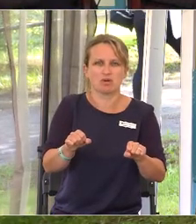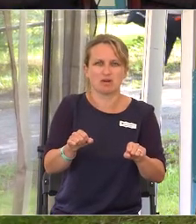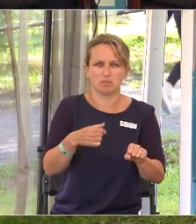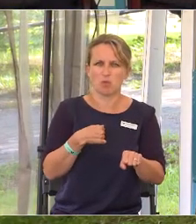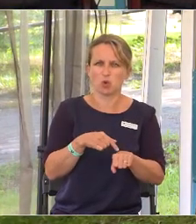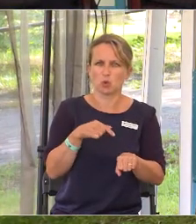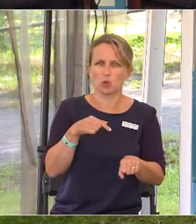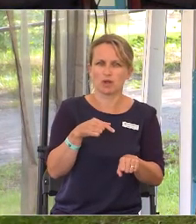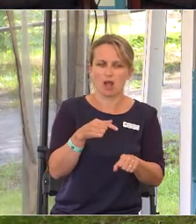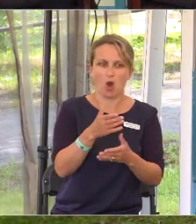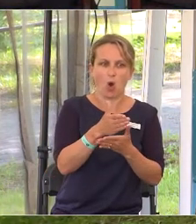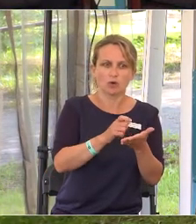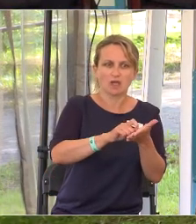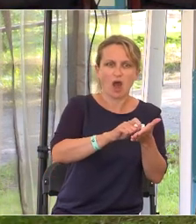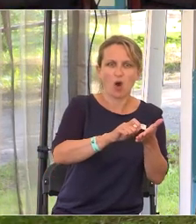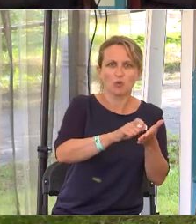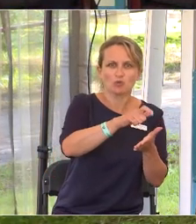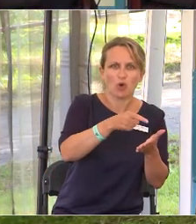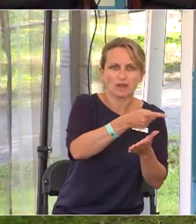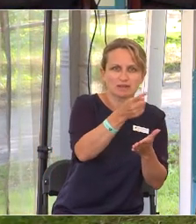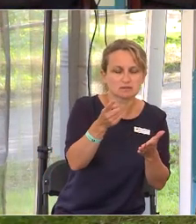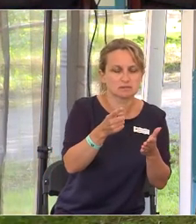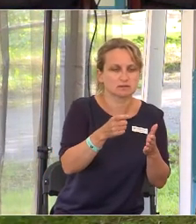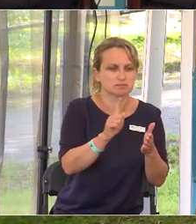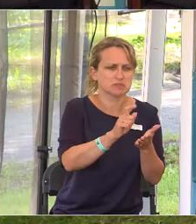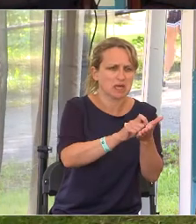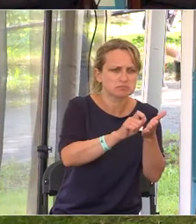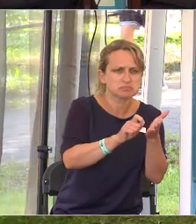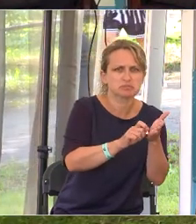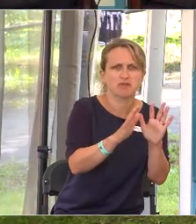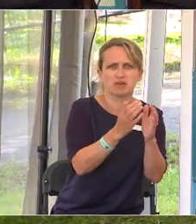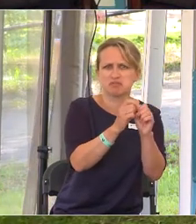on purpose could add media or content that is, I don't